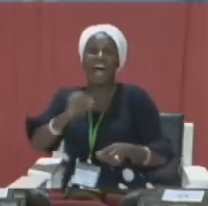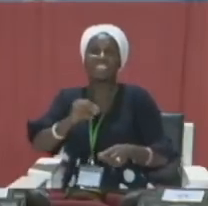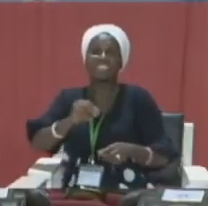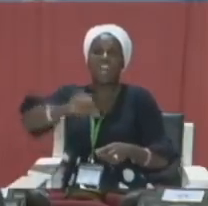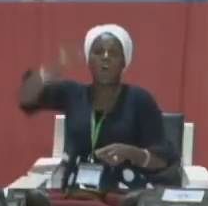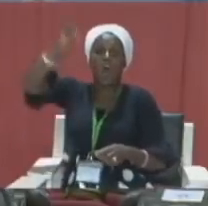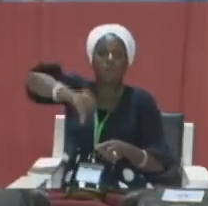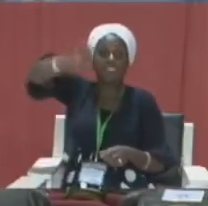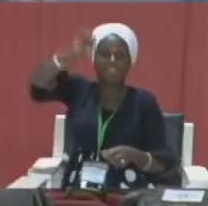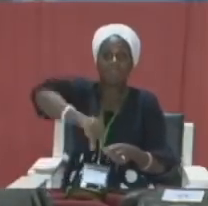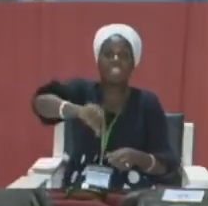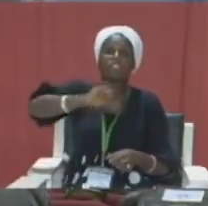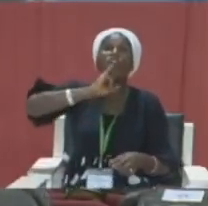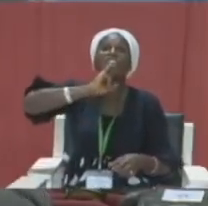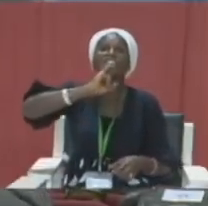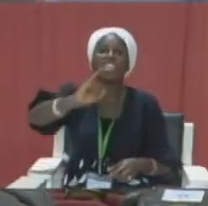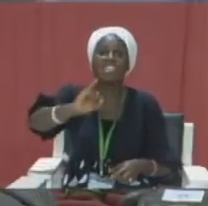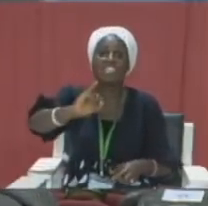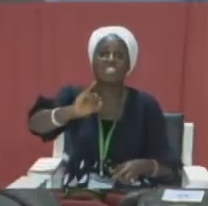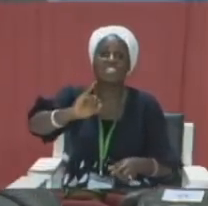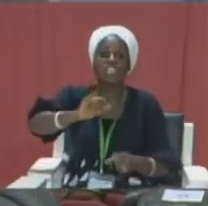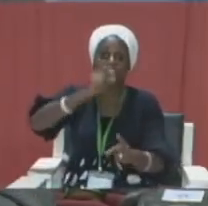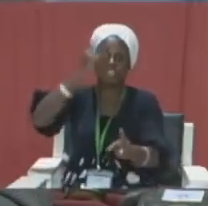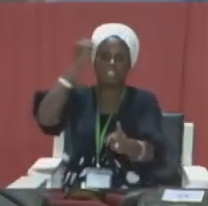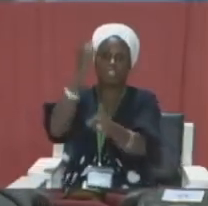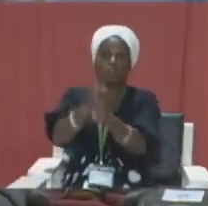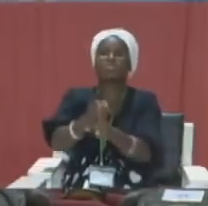is justice.